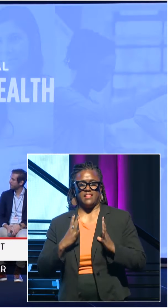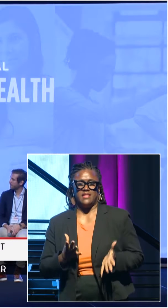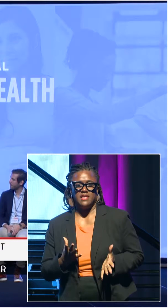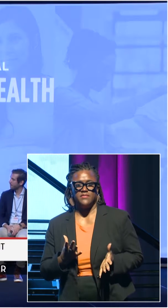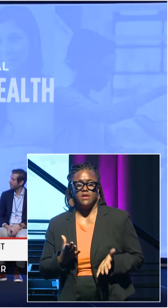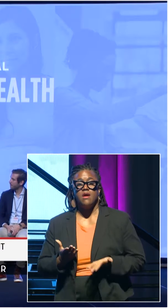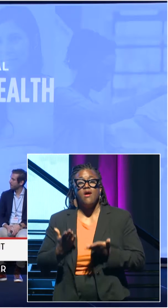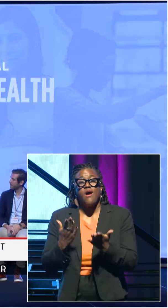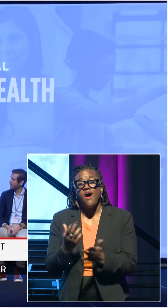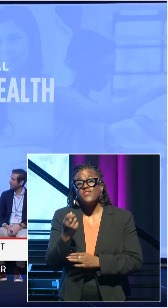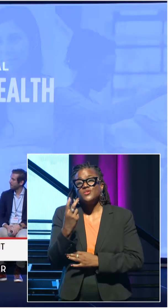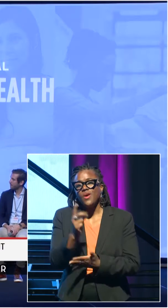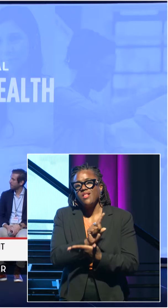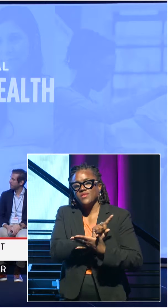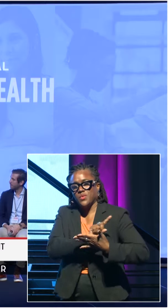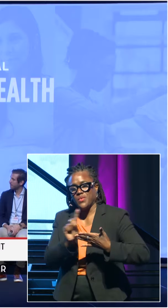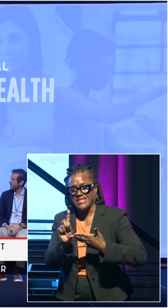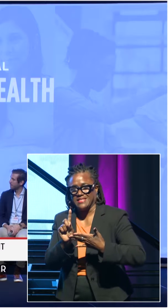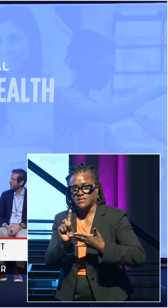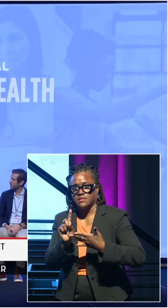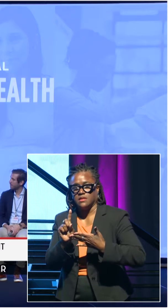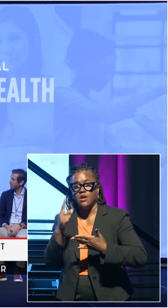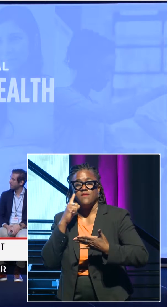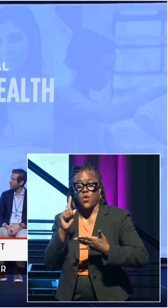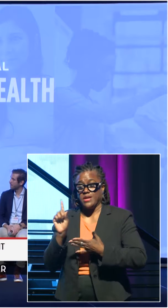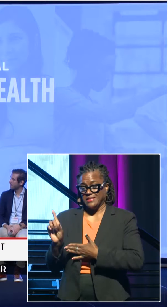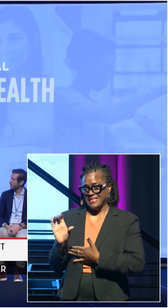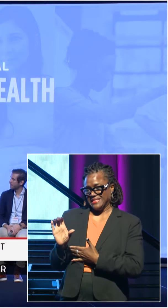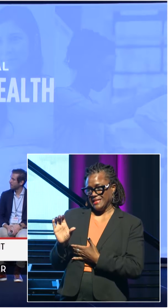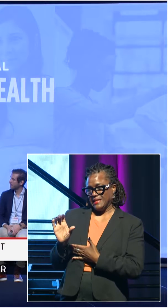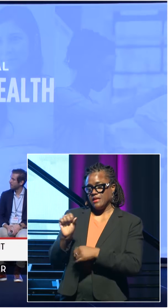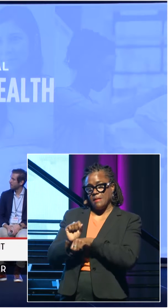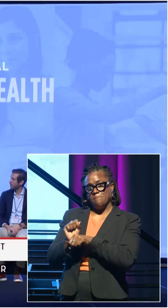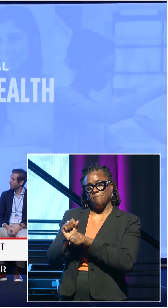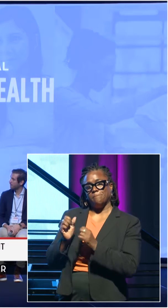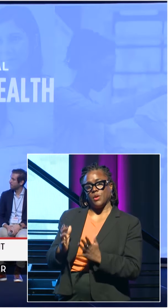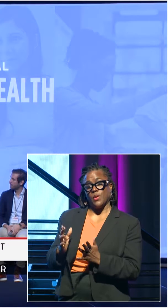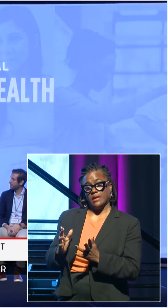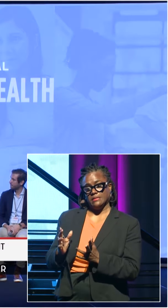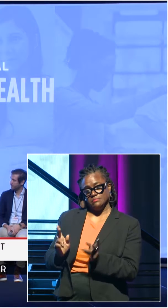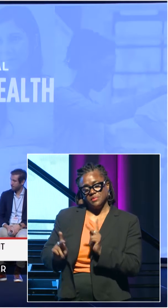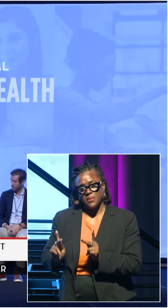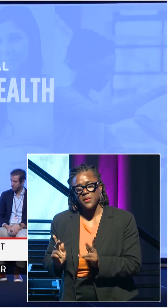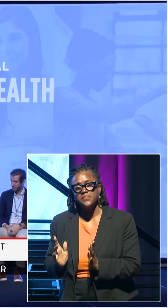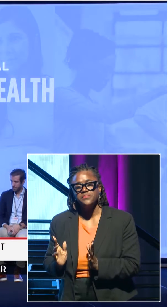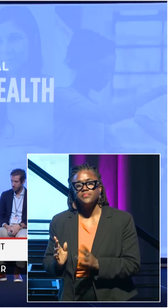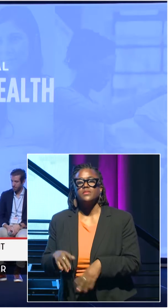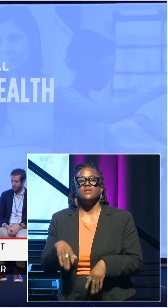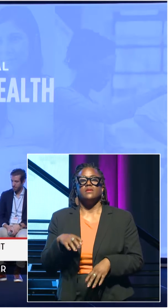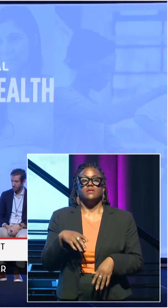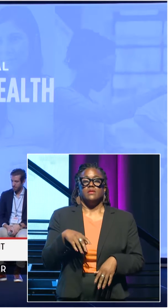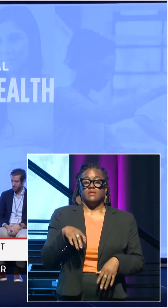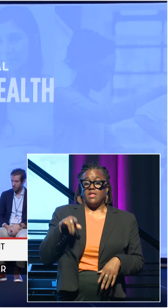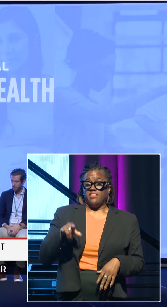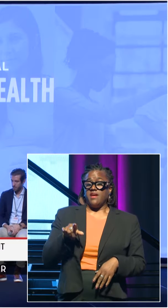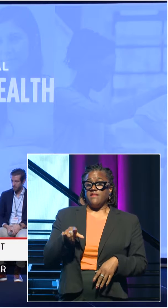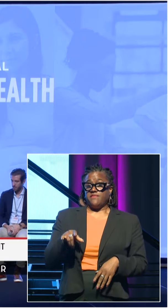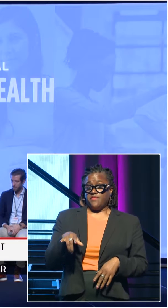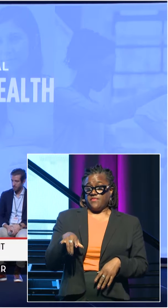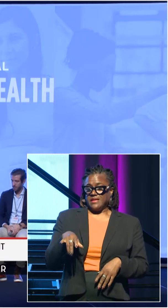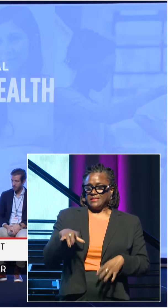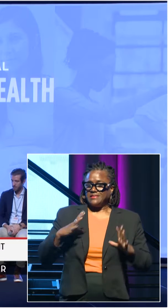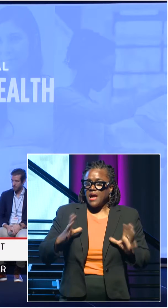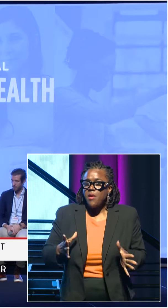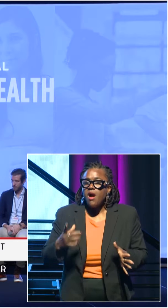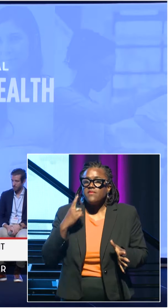offers 12-week for DC employed people to take time off